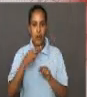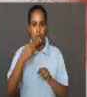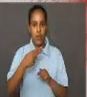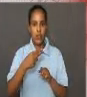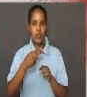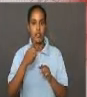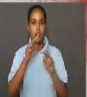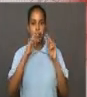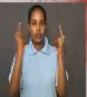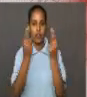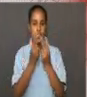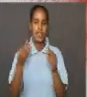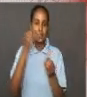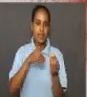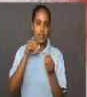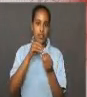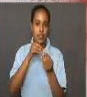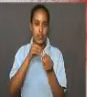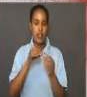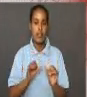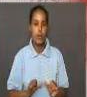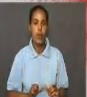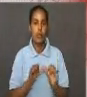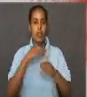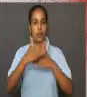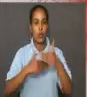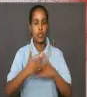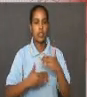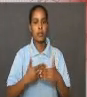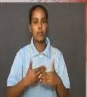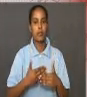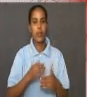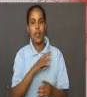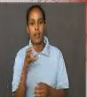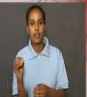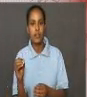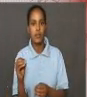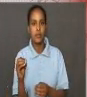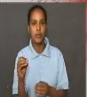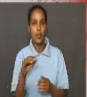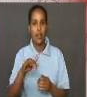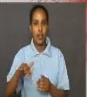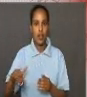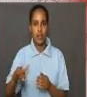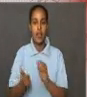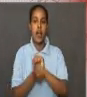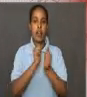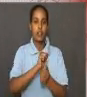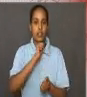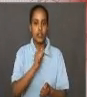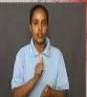entropy of the universe increases in a spontaneous process and